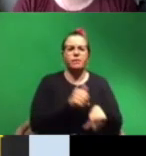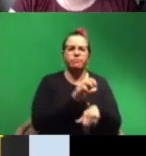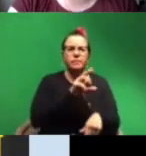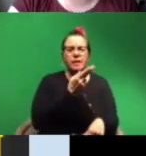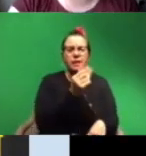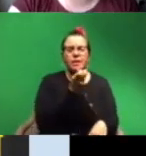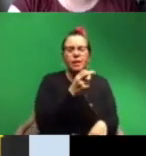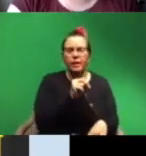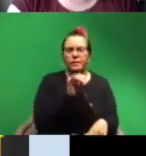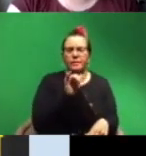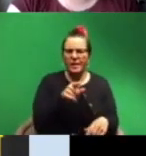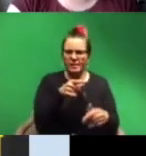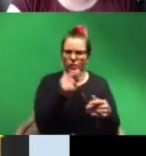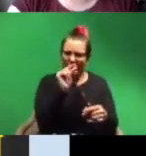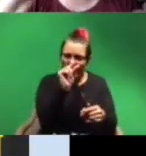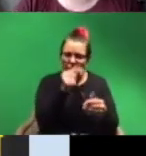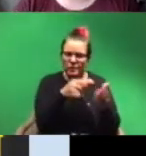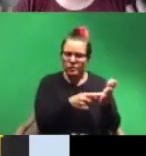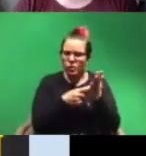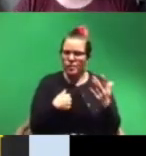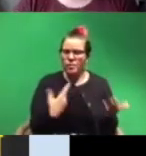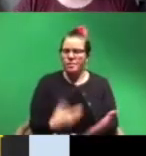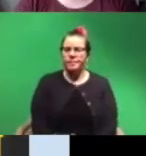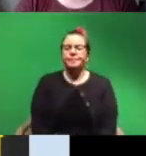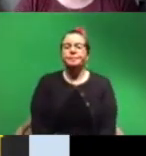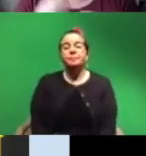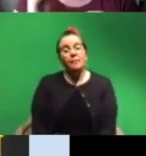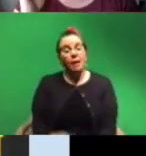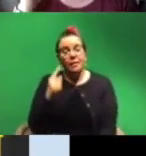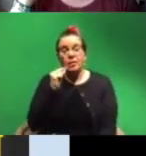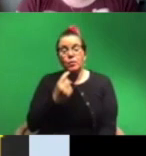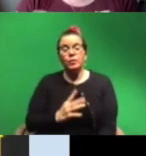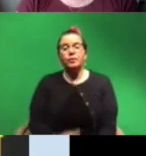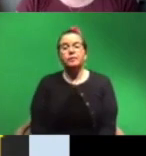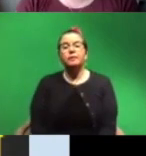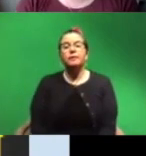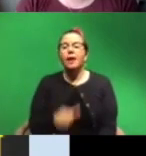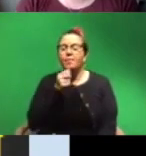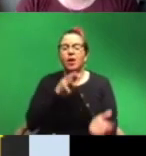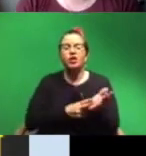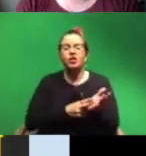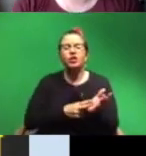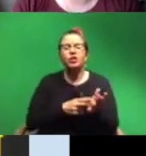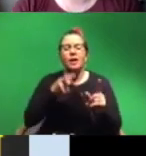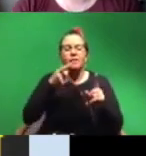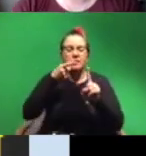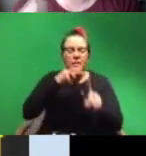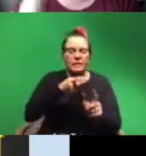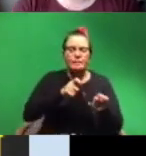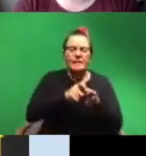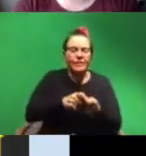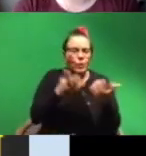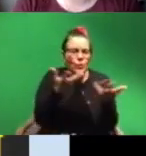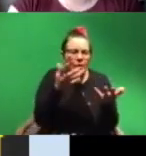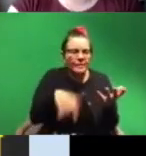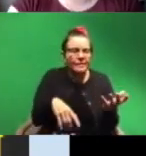is showing me, which I think is pretty cool. I'm not sure I've quite nailed down exactly what it is, but I think